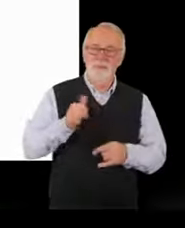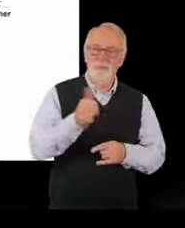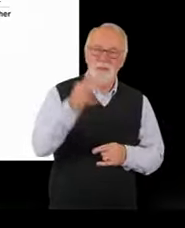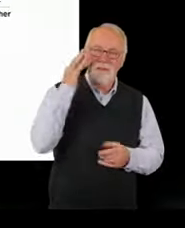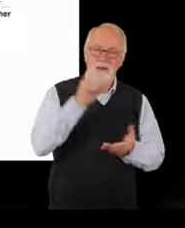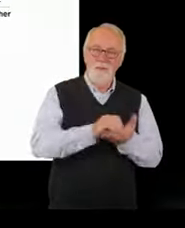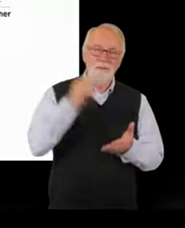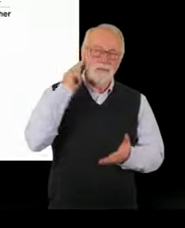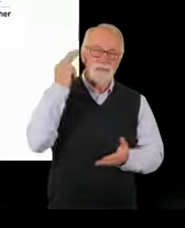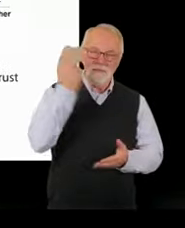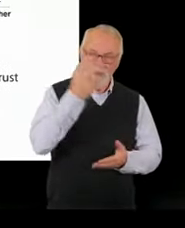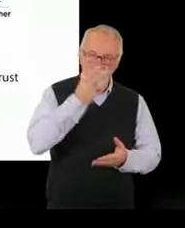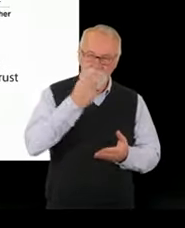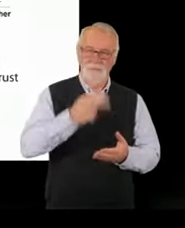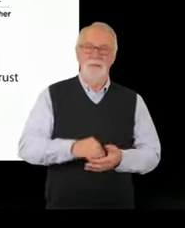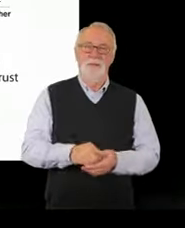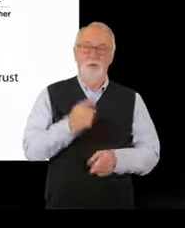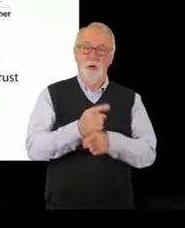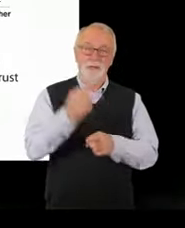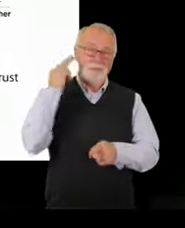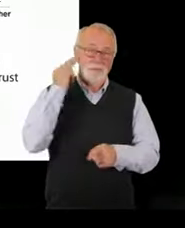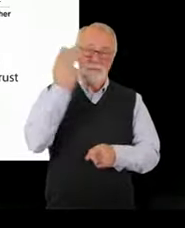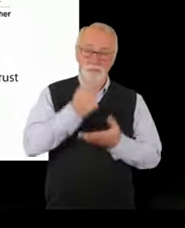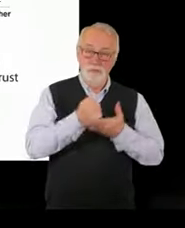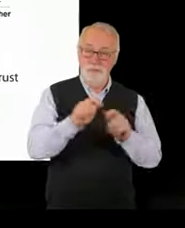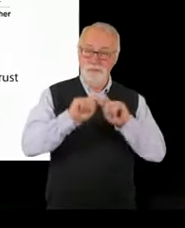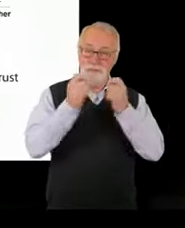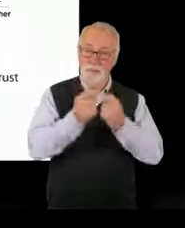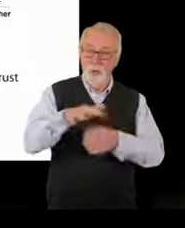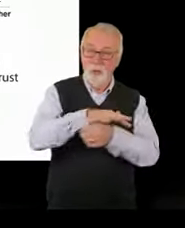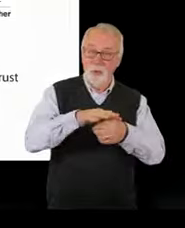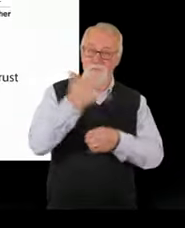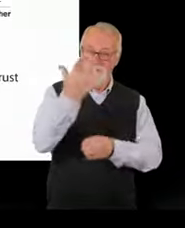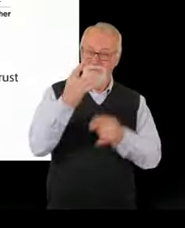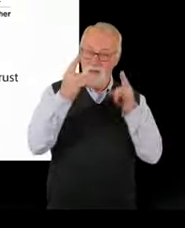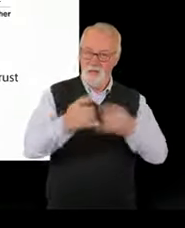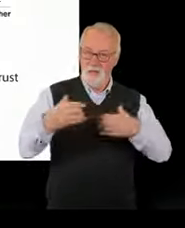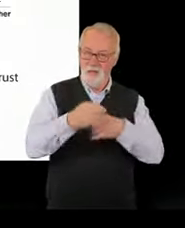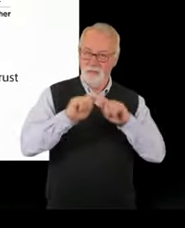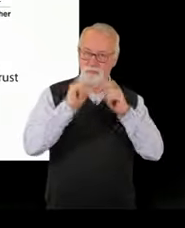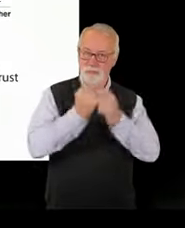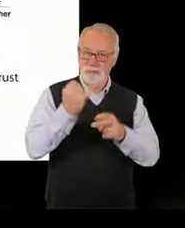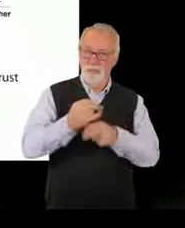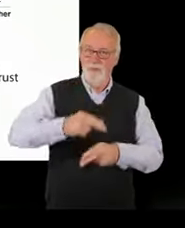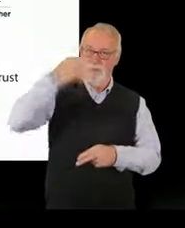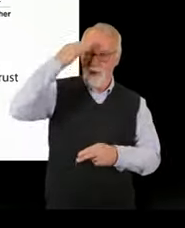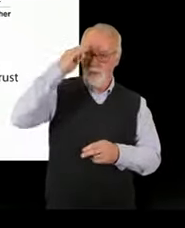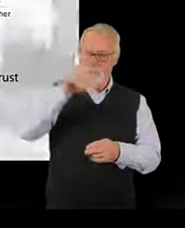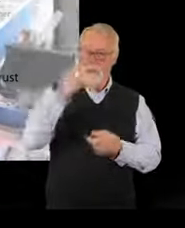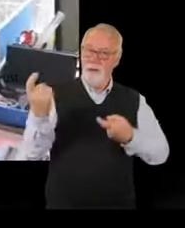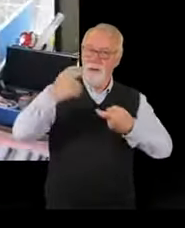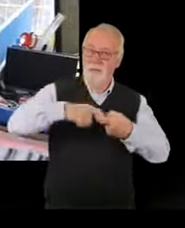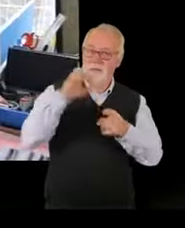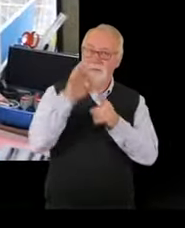sensory support teams located within five health trusts in Northern Ireland. Contact details are provided at the end of this DVD.